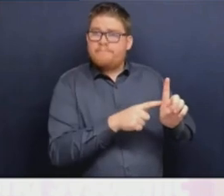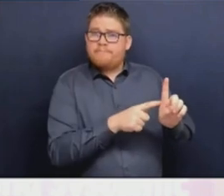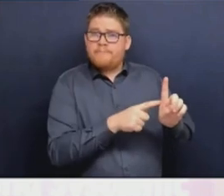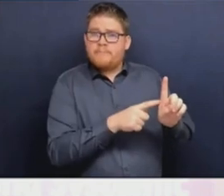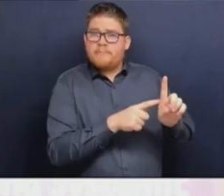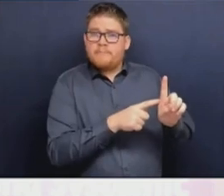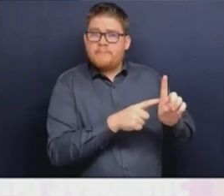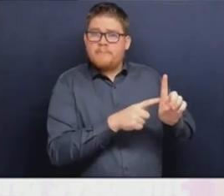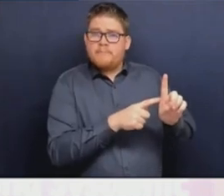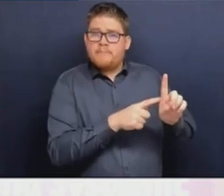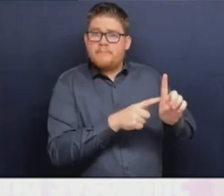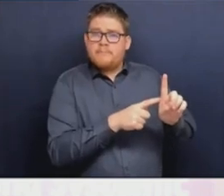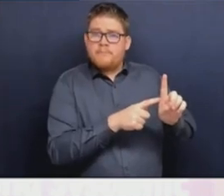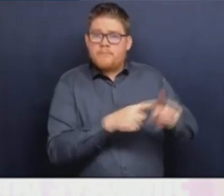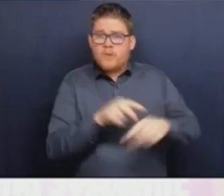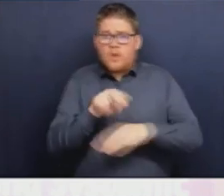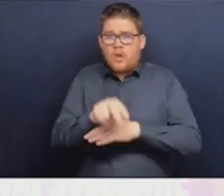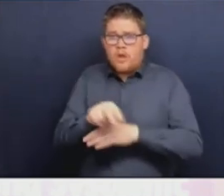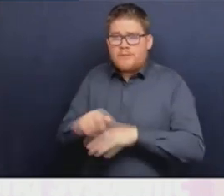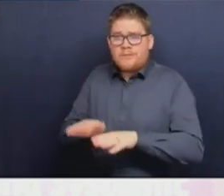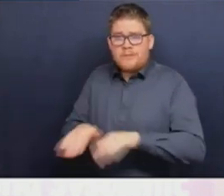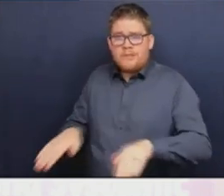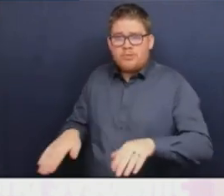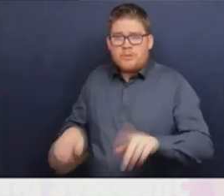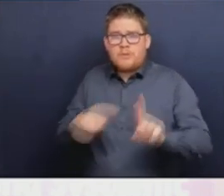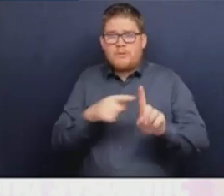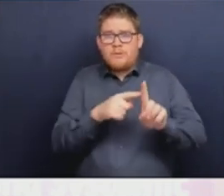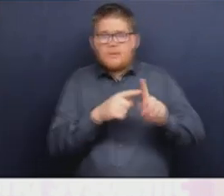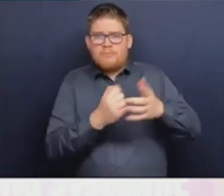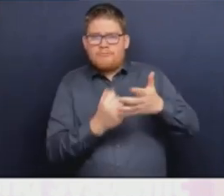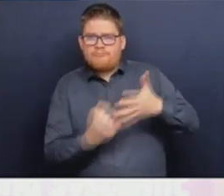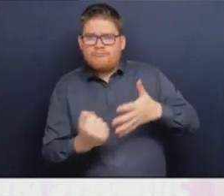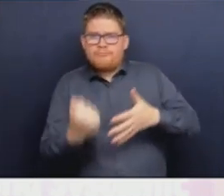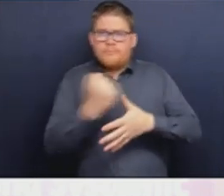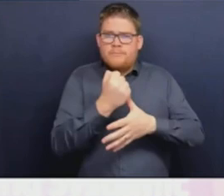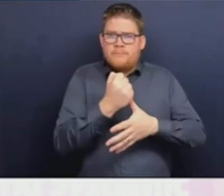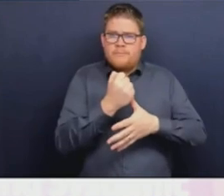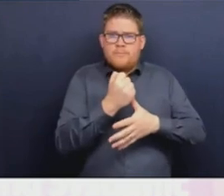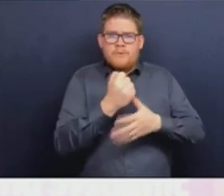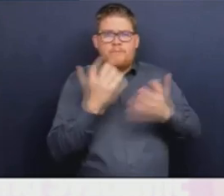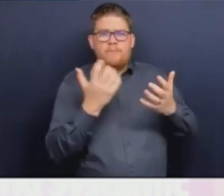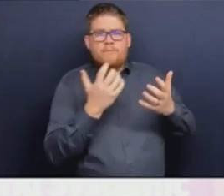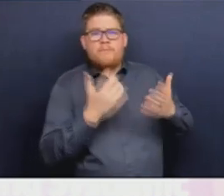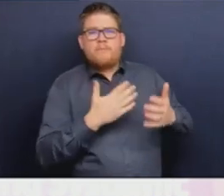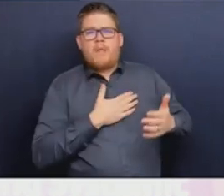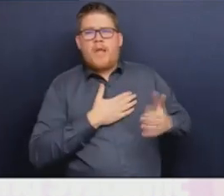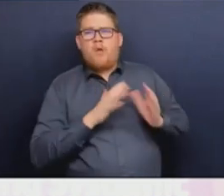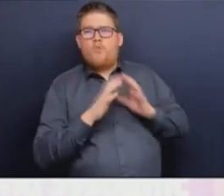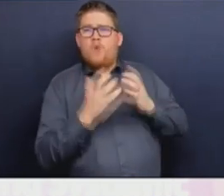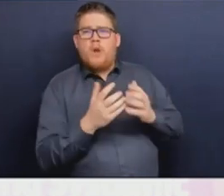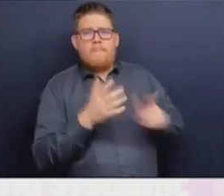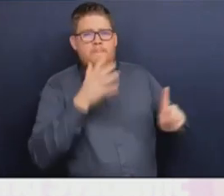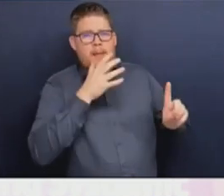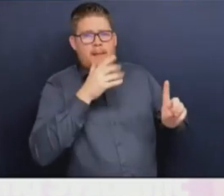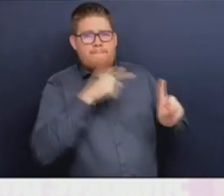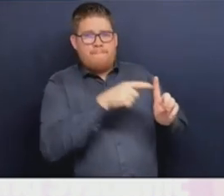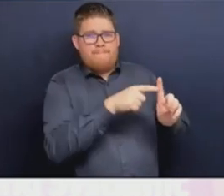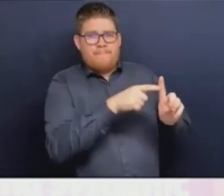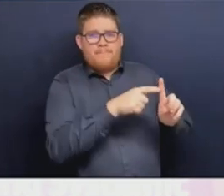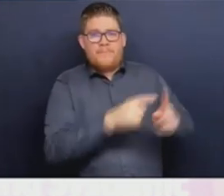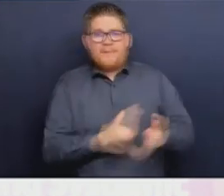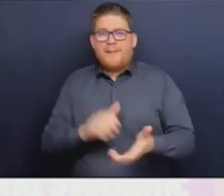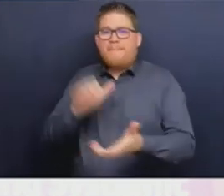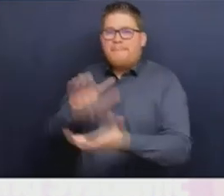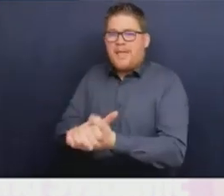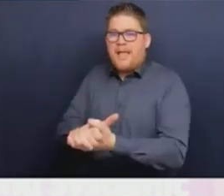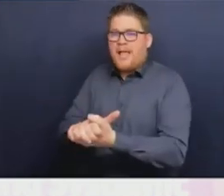But I always tell Ellie that when I'm going to work, I'm going into a room full of women who are from different